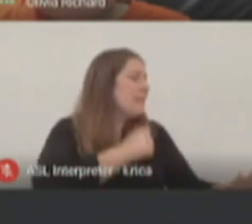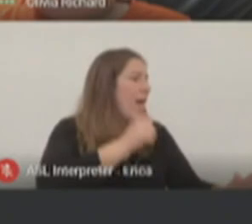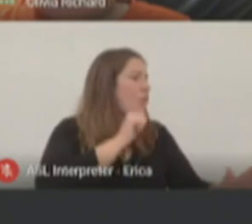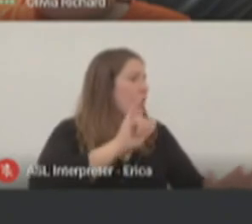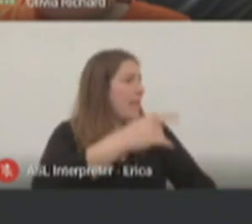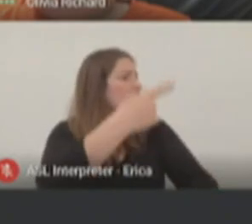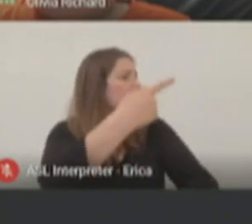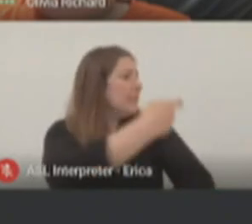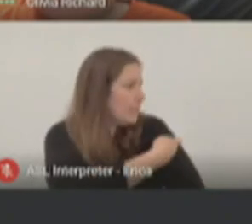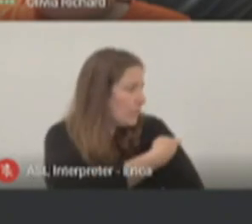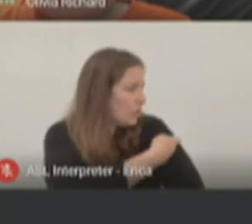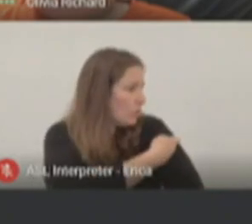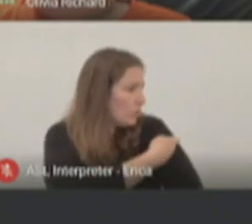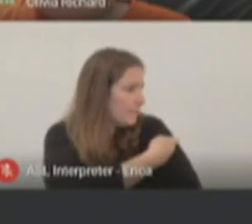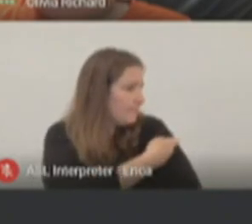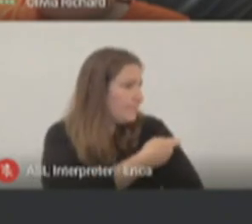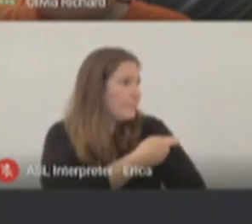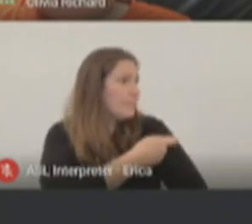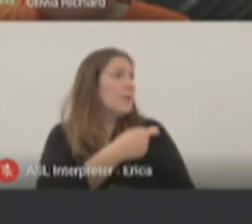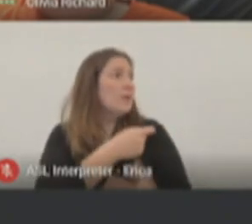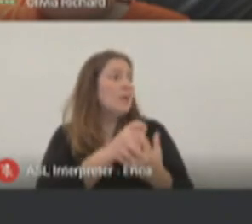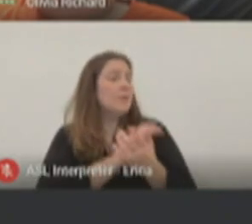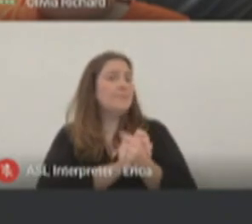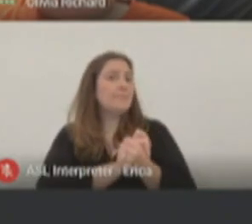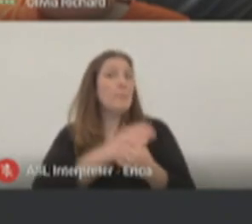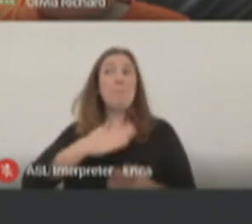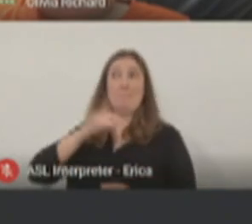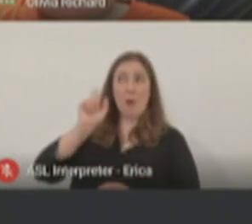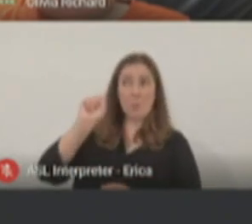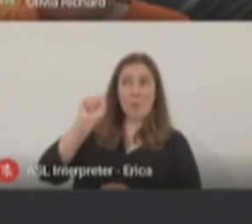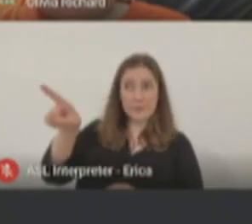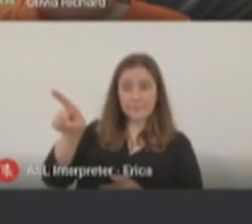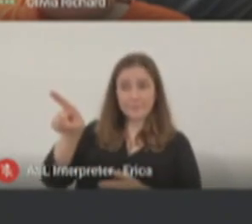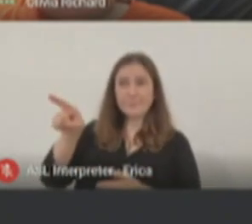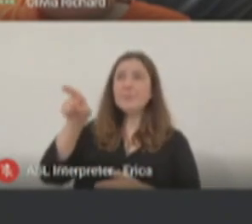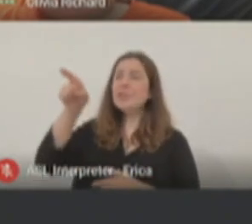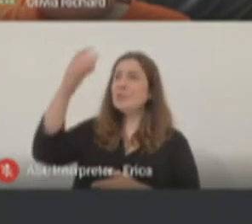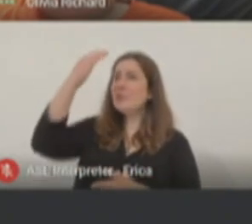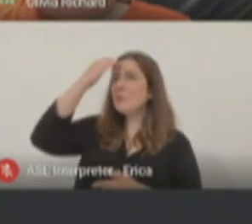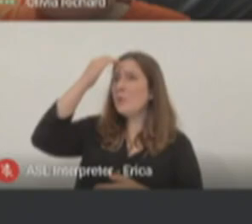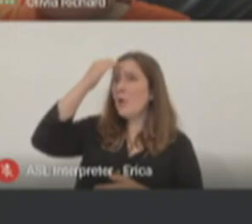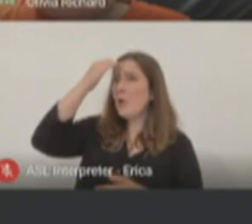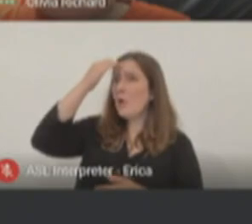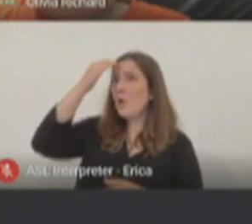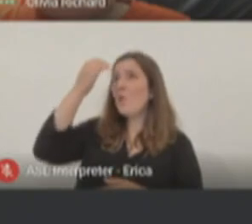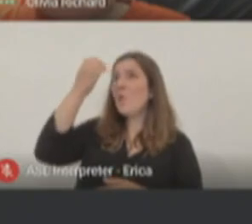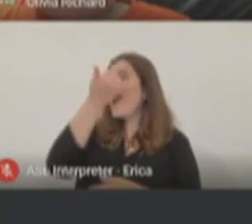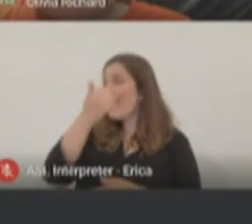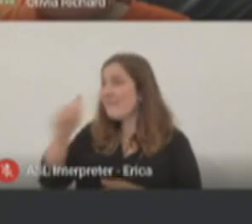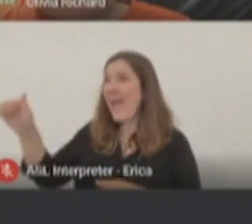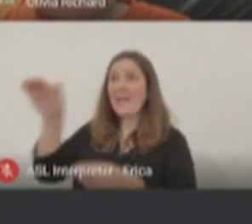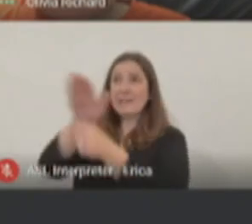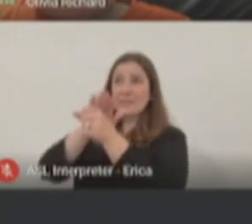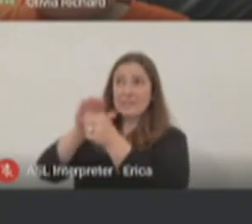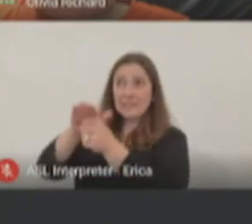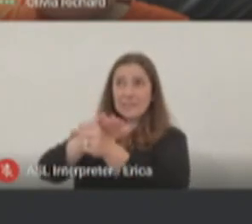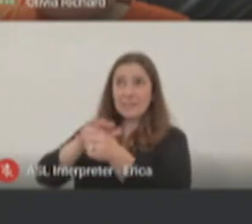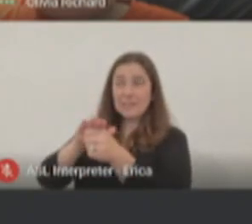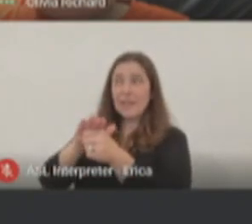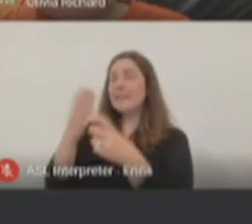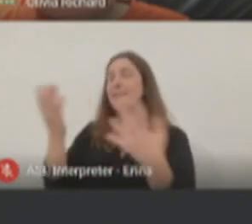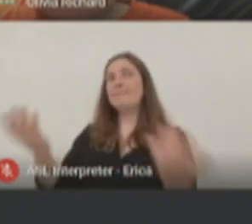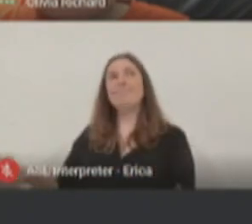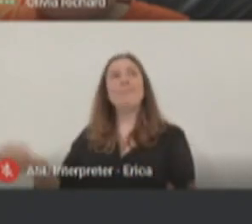kind of clinical situation. My question is, do you know of any of the sites that might